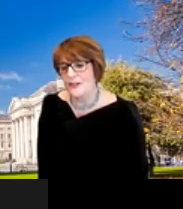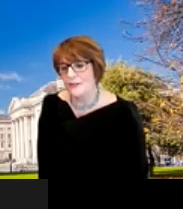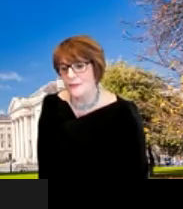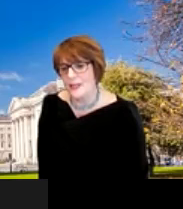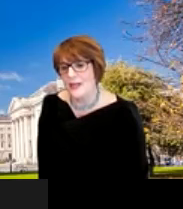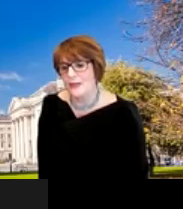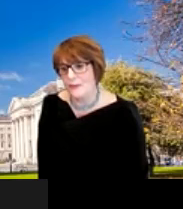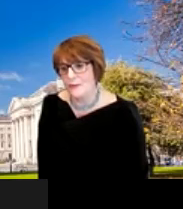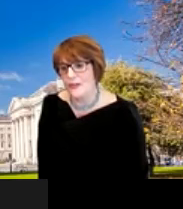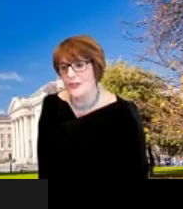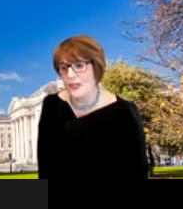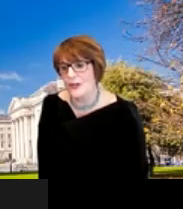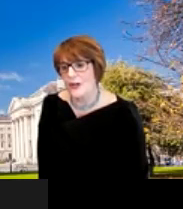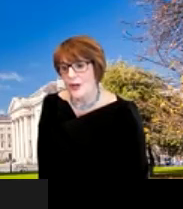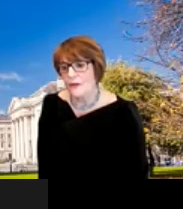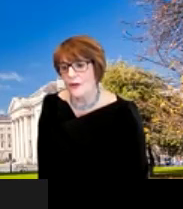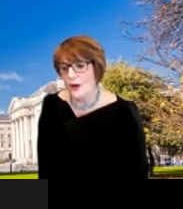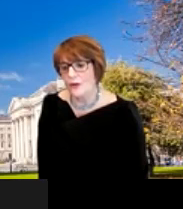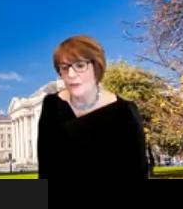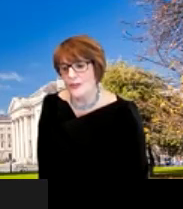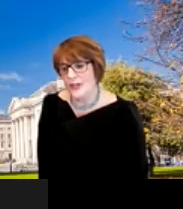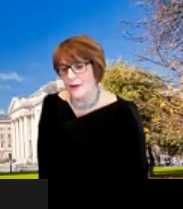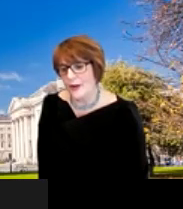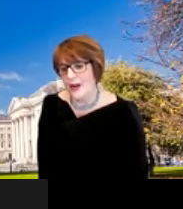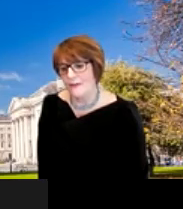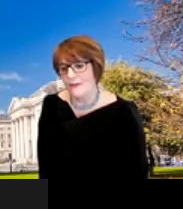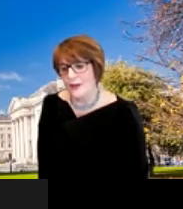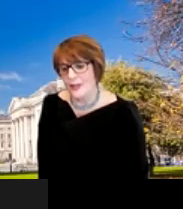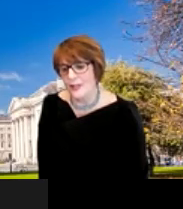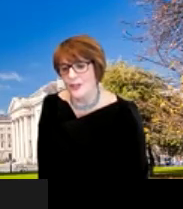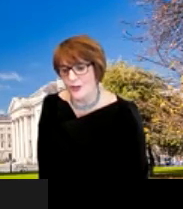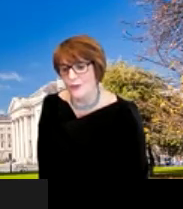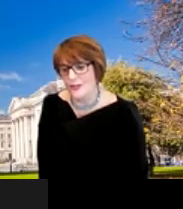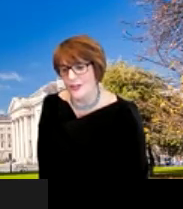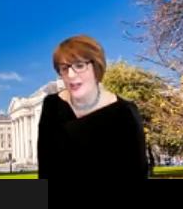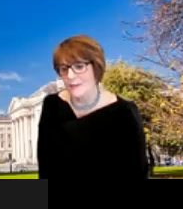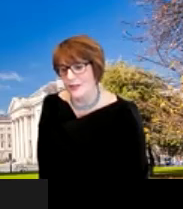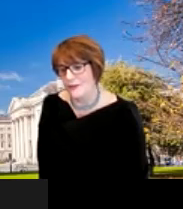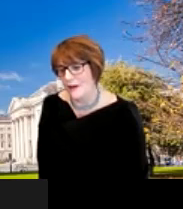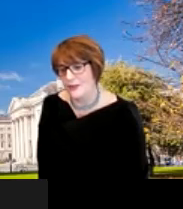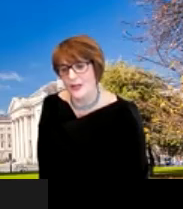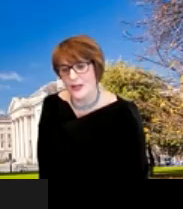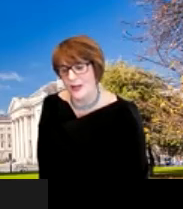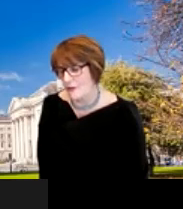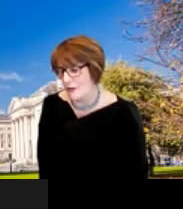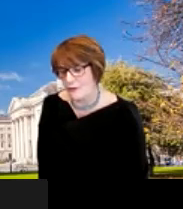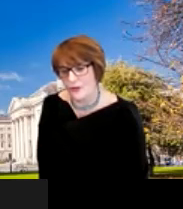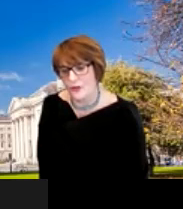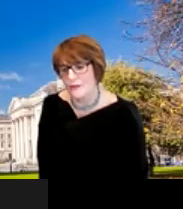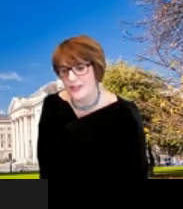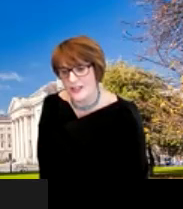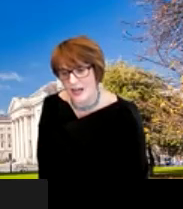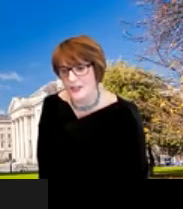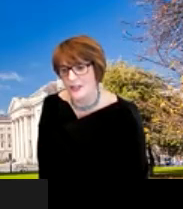minister has been able to be with us here for almost an hour and a half. And I really do want to thank Minister Rabbitte for